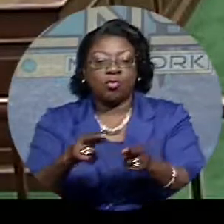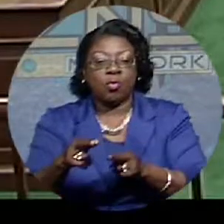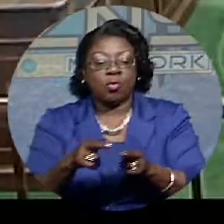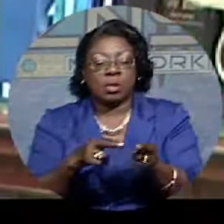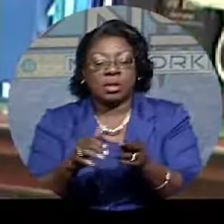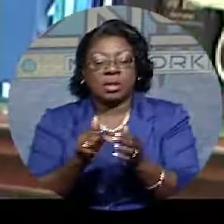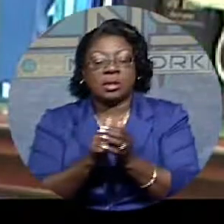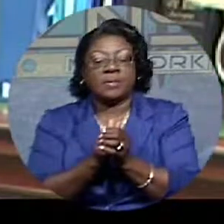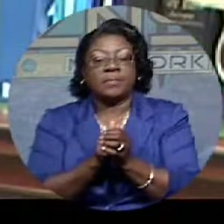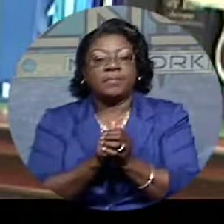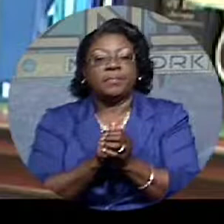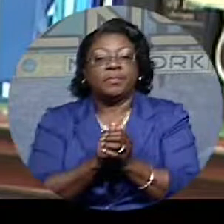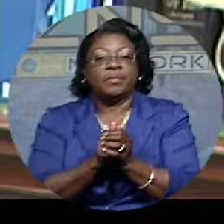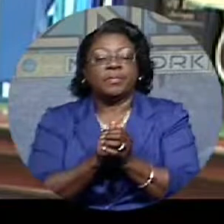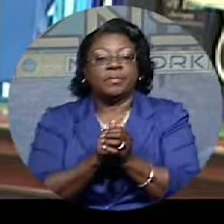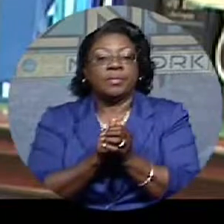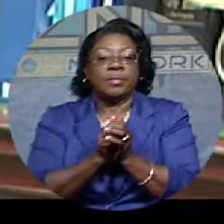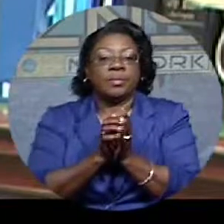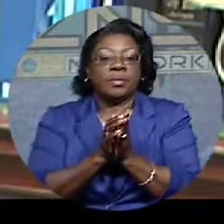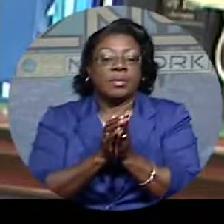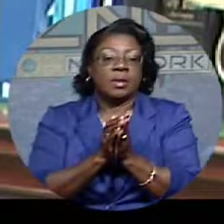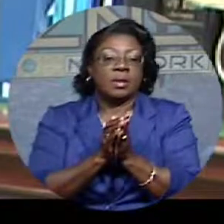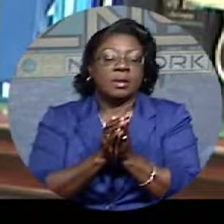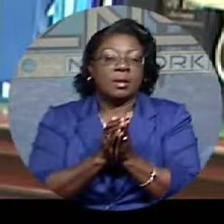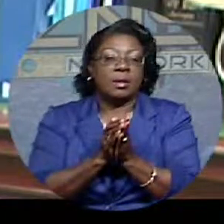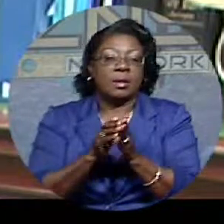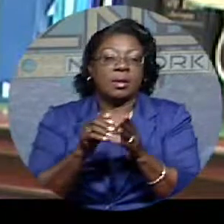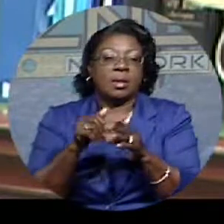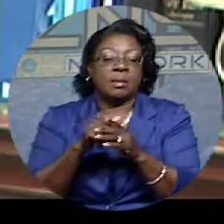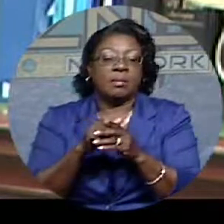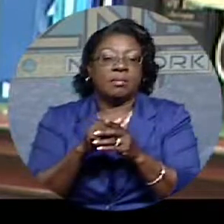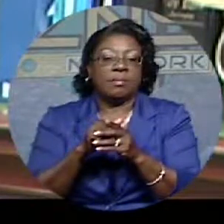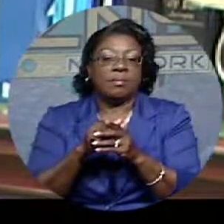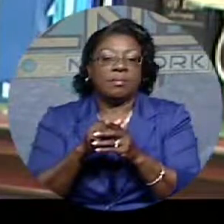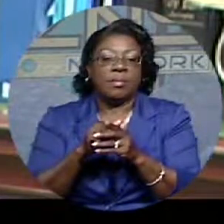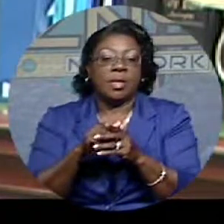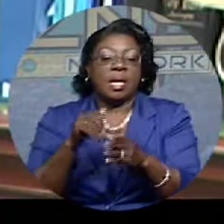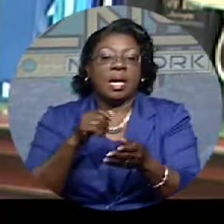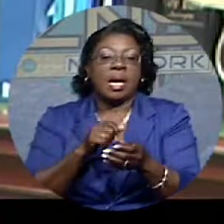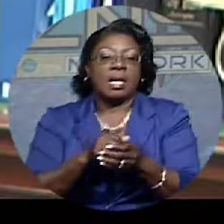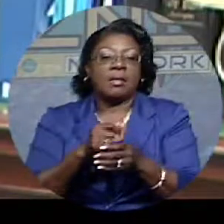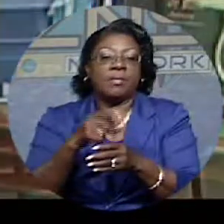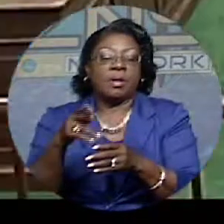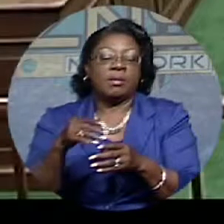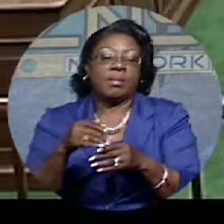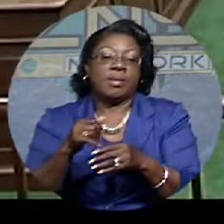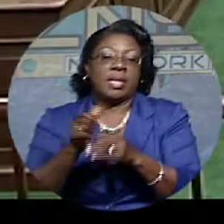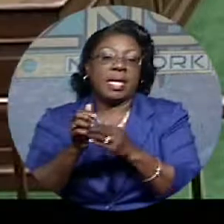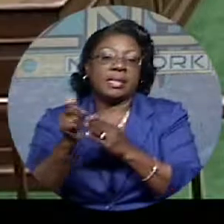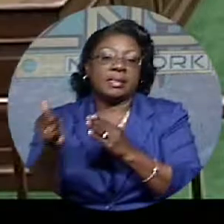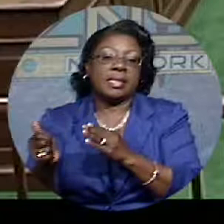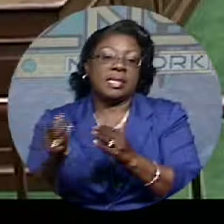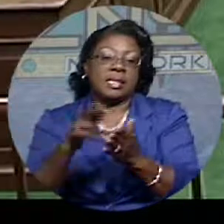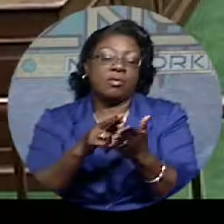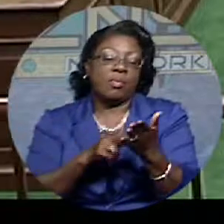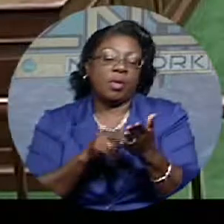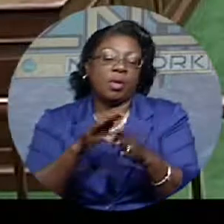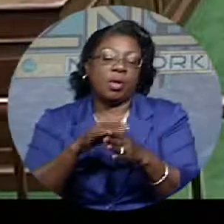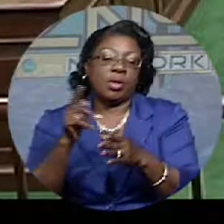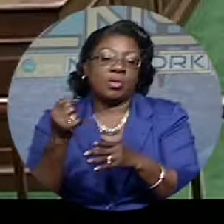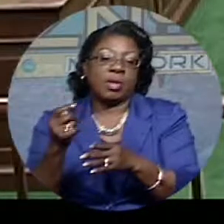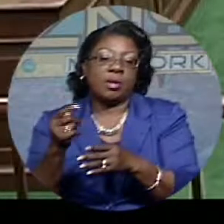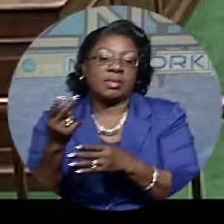by the International Civil Aviation Organization in 2009 and a follow-up extended audit in